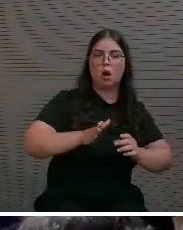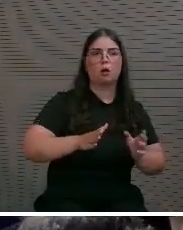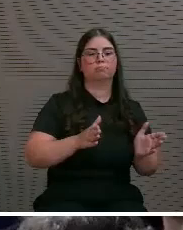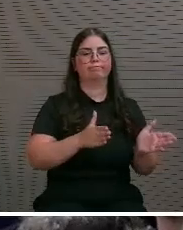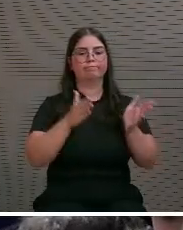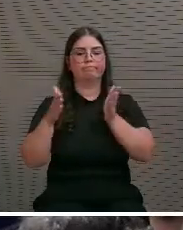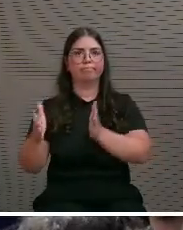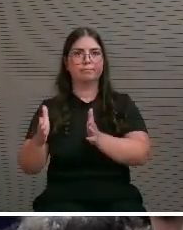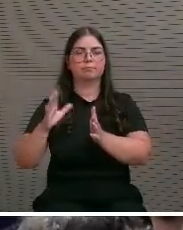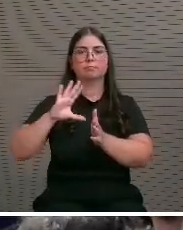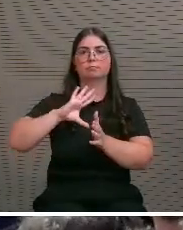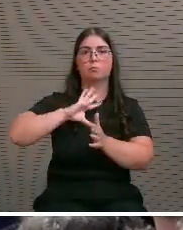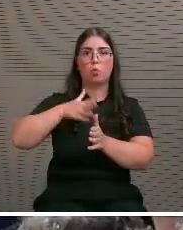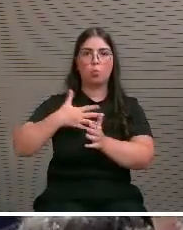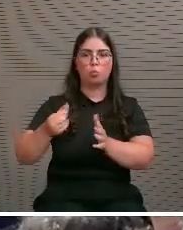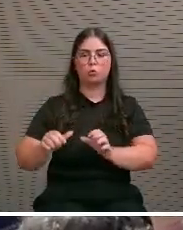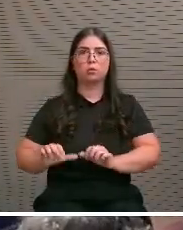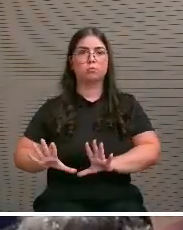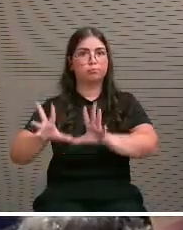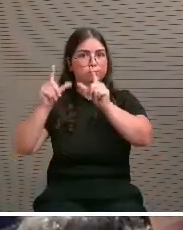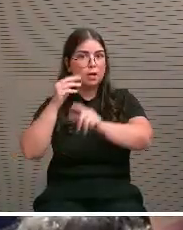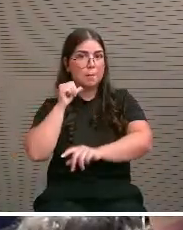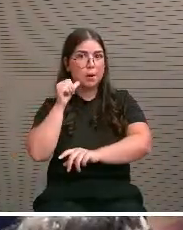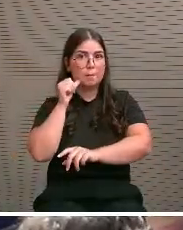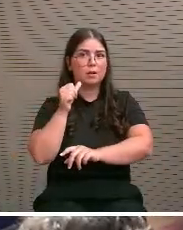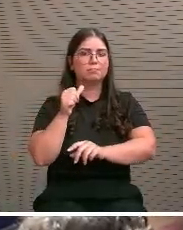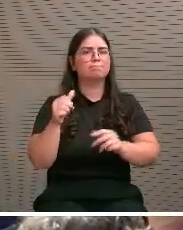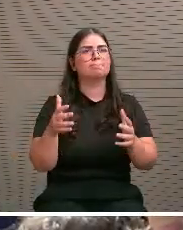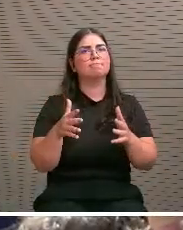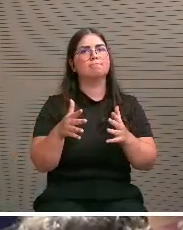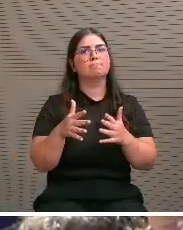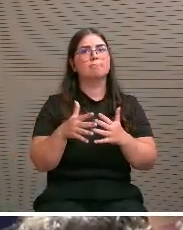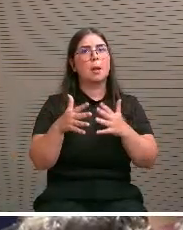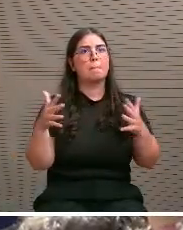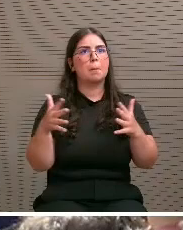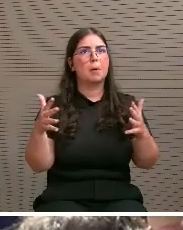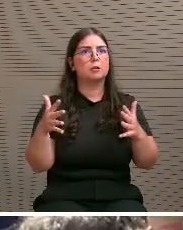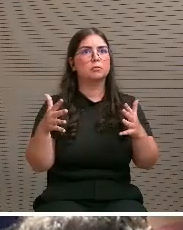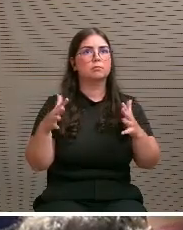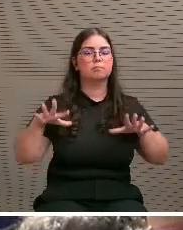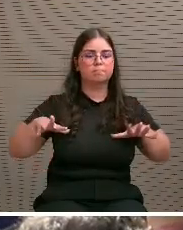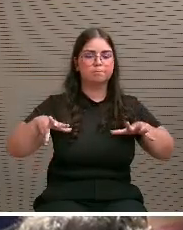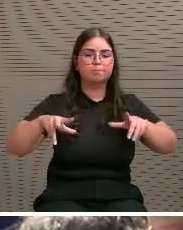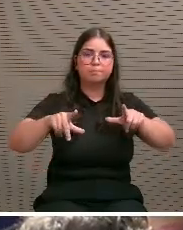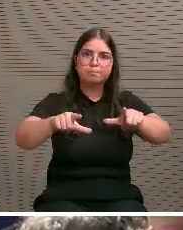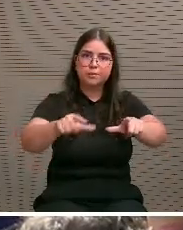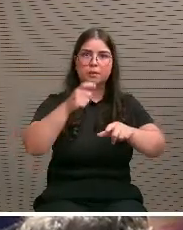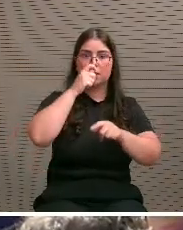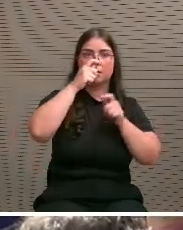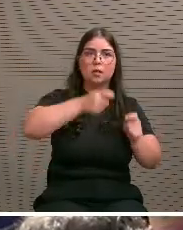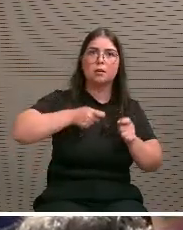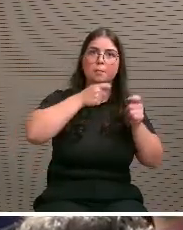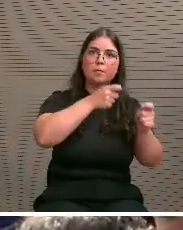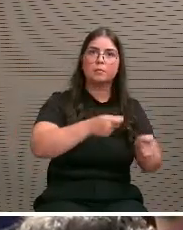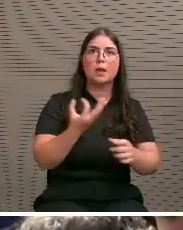big agricultural companies have been very successful in breeding plants so that they